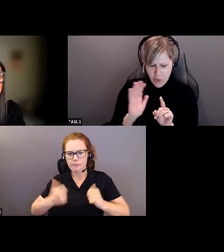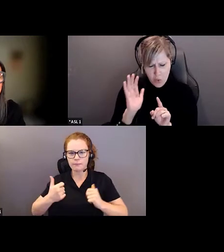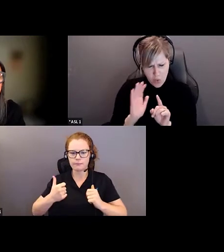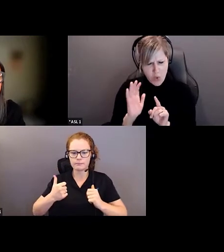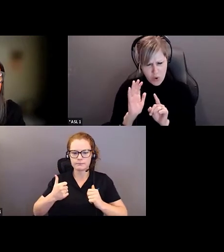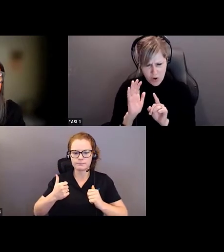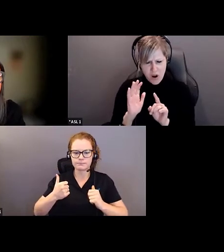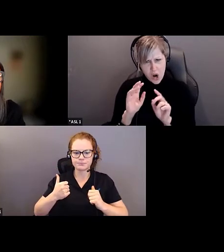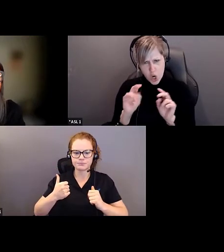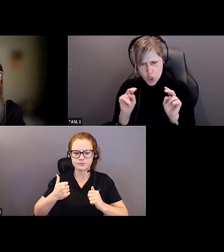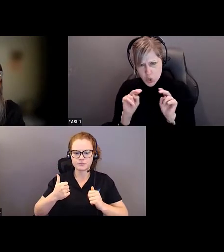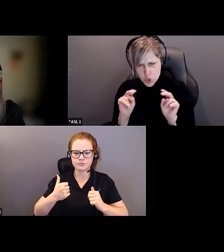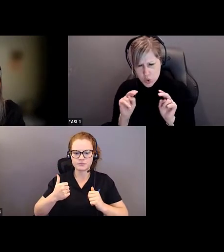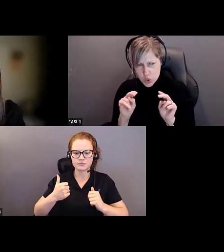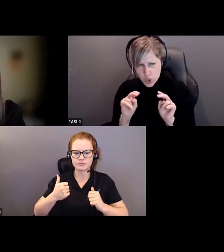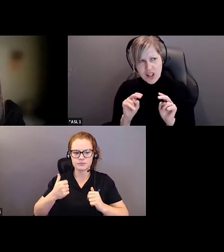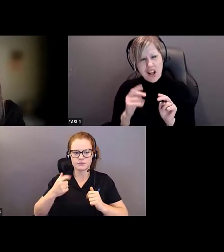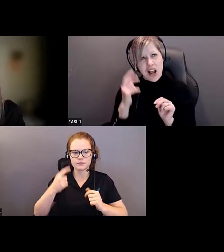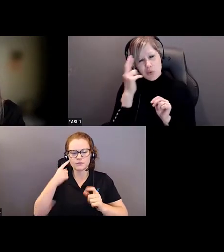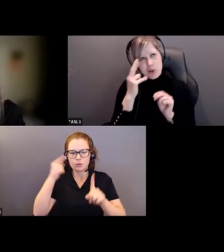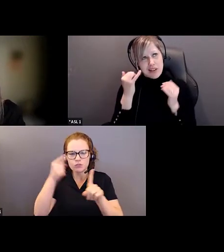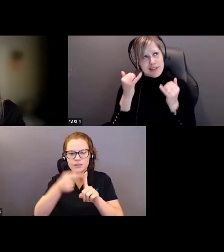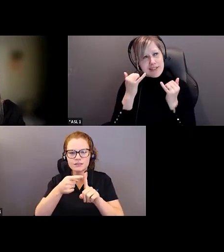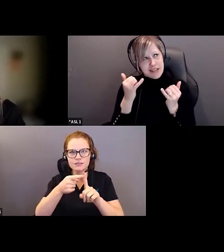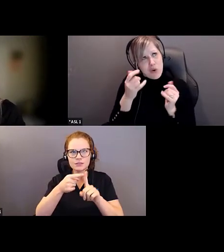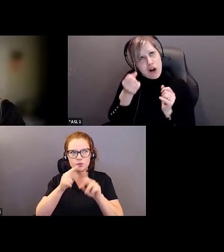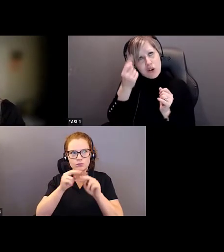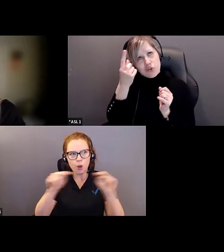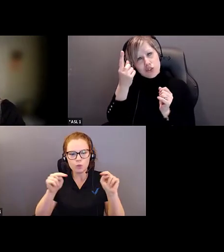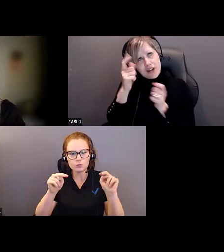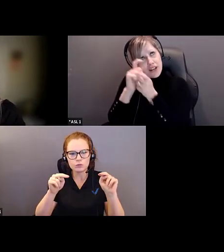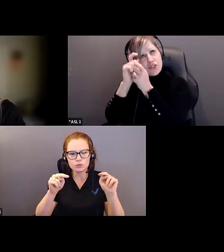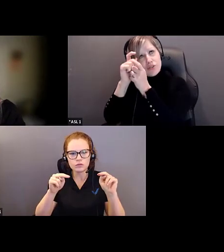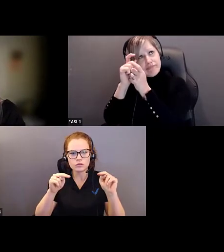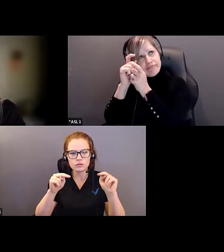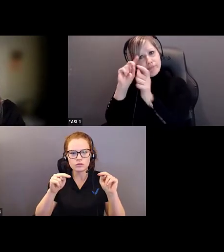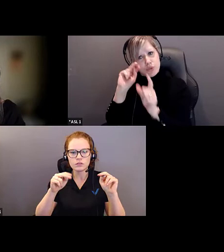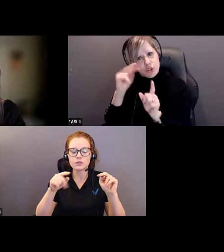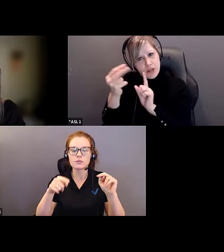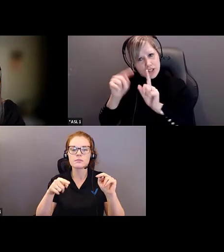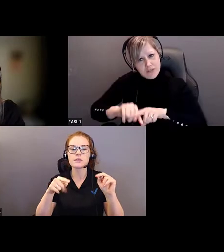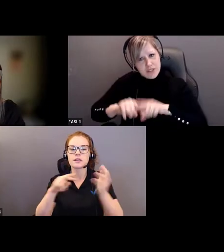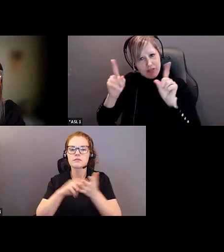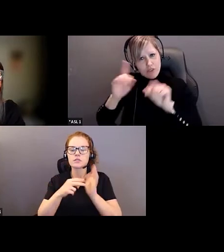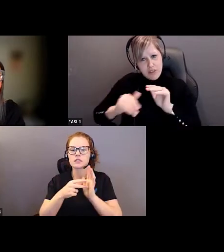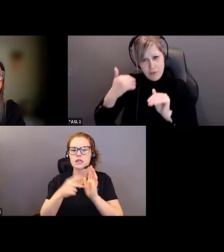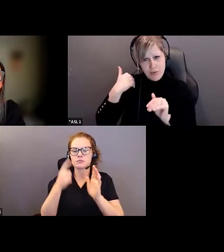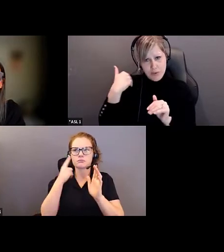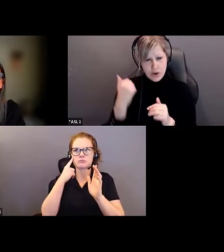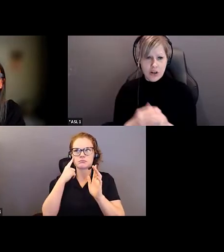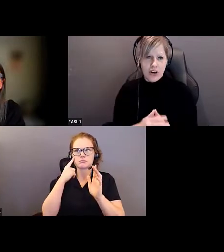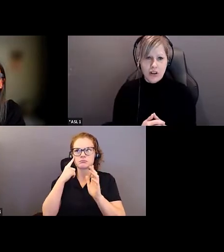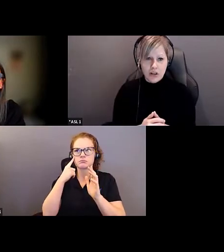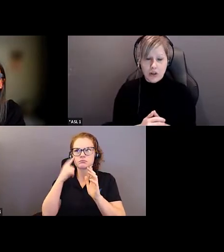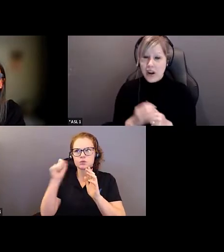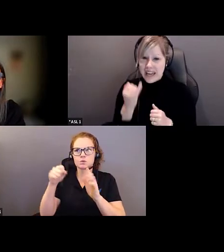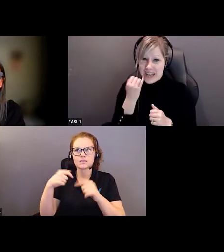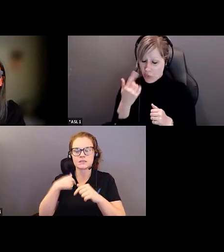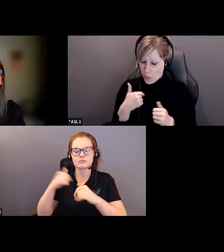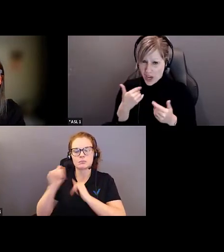that and understanding it differently. And for those of us engaged in this work, when we make